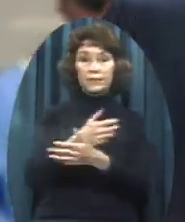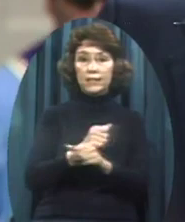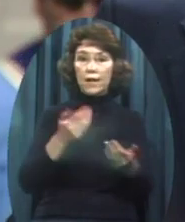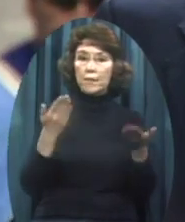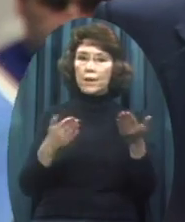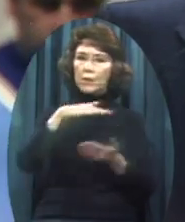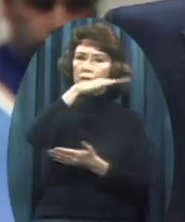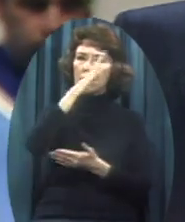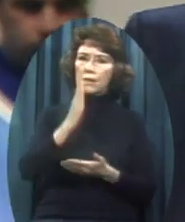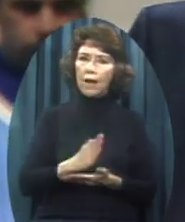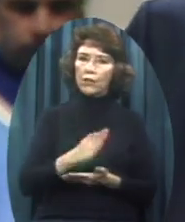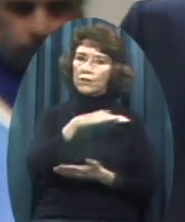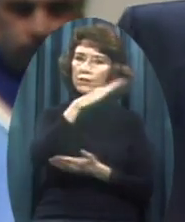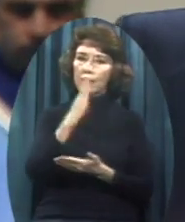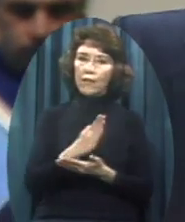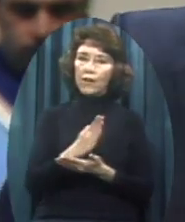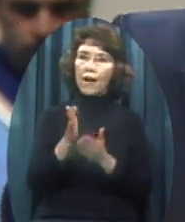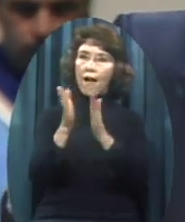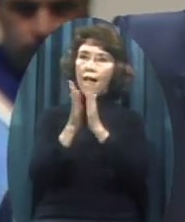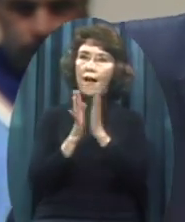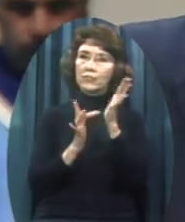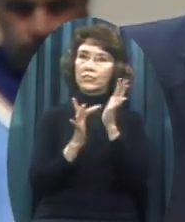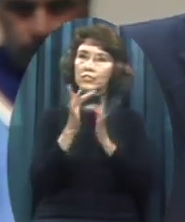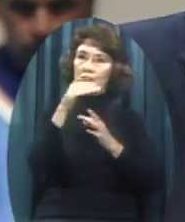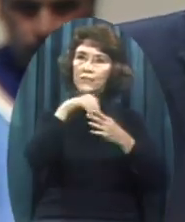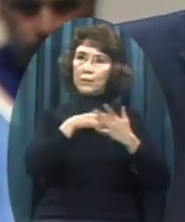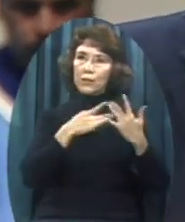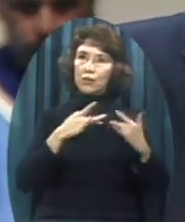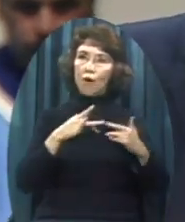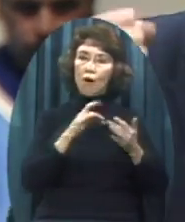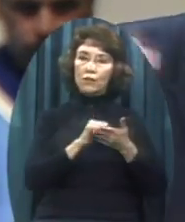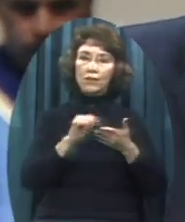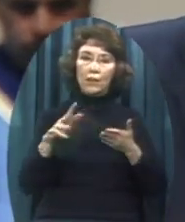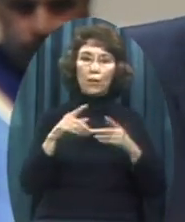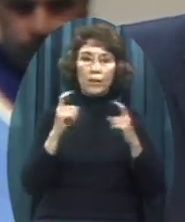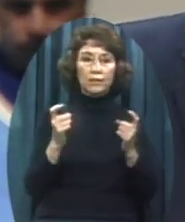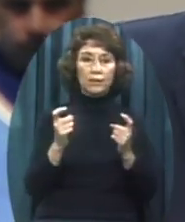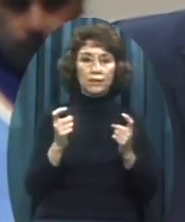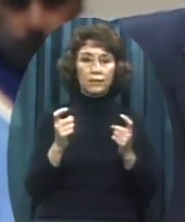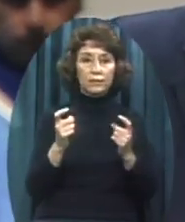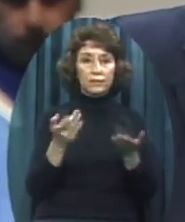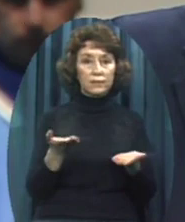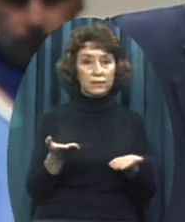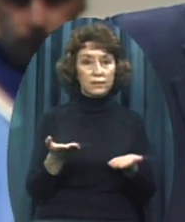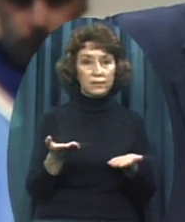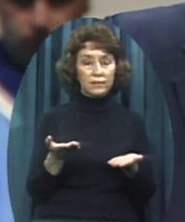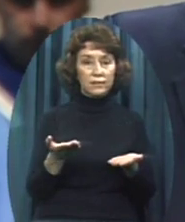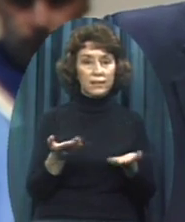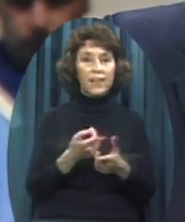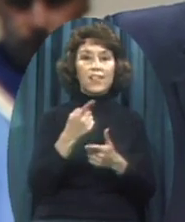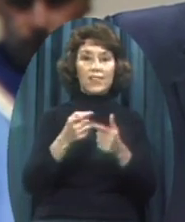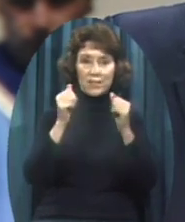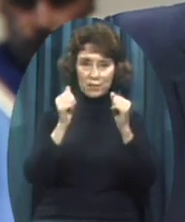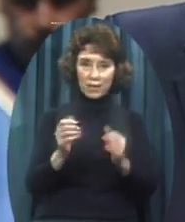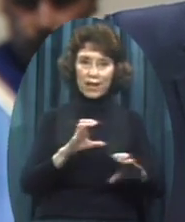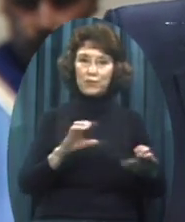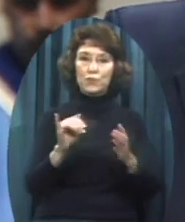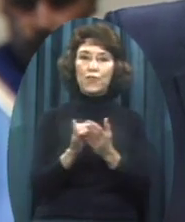today, upstairs and down, I want you to come. And I want you to let Jesus Christ have his way in your heart and